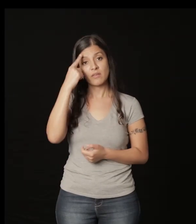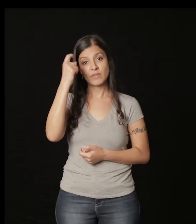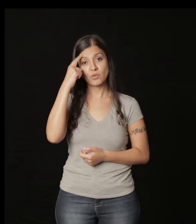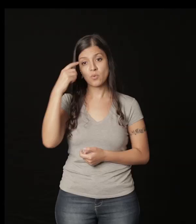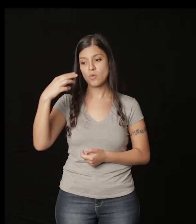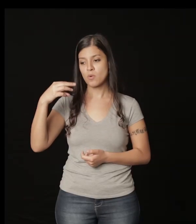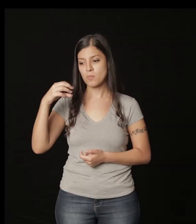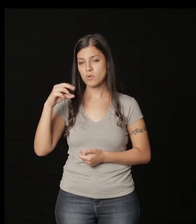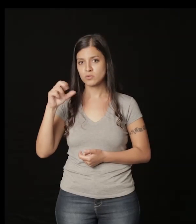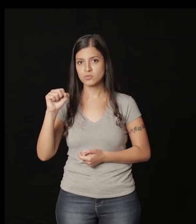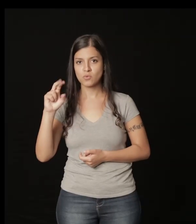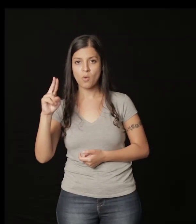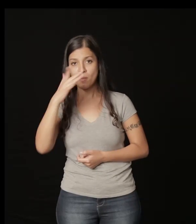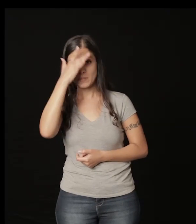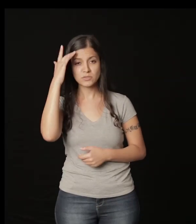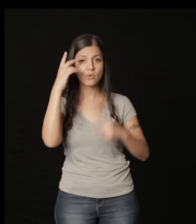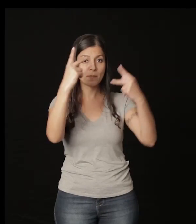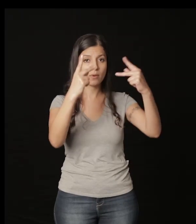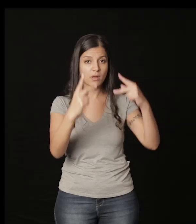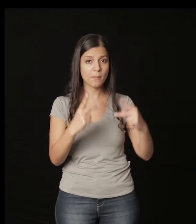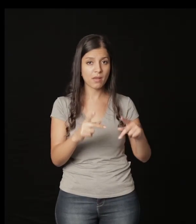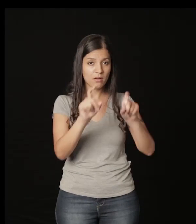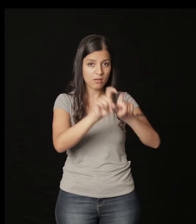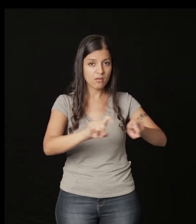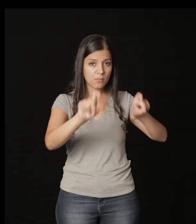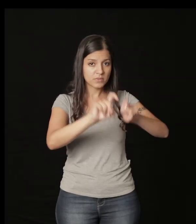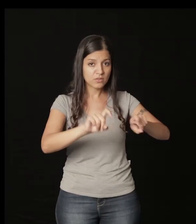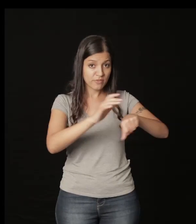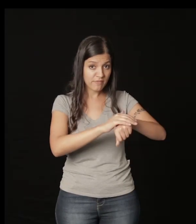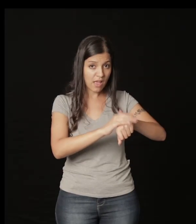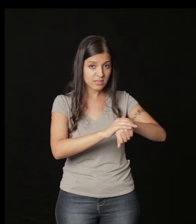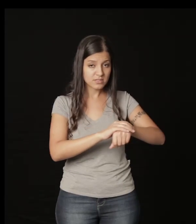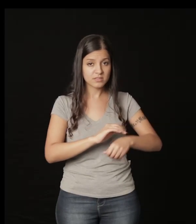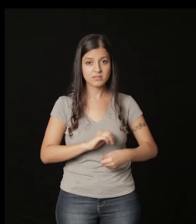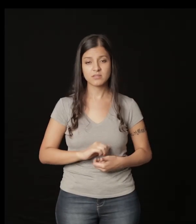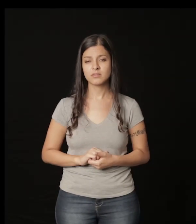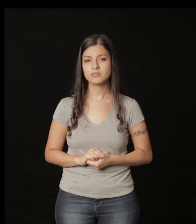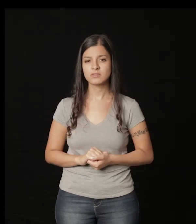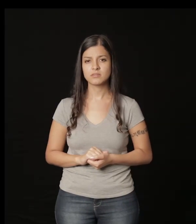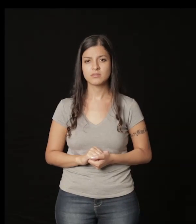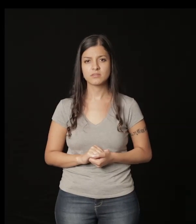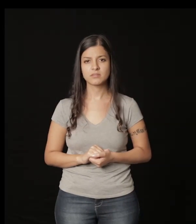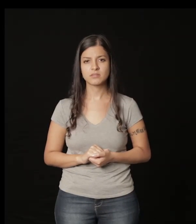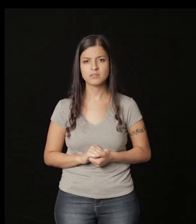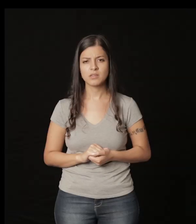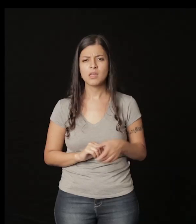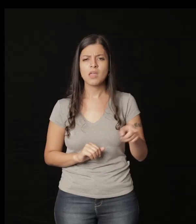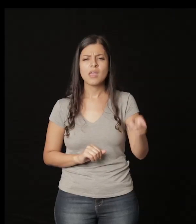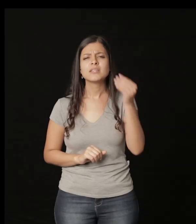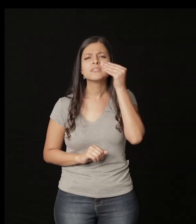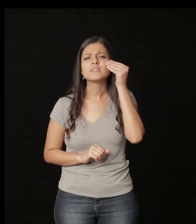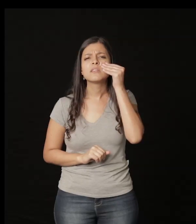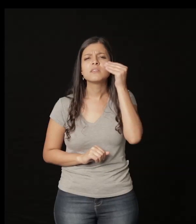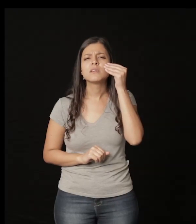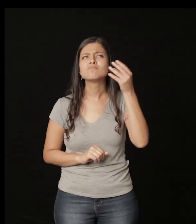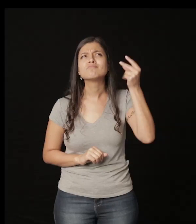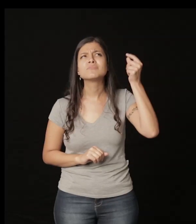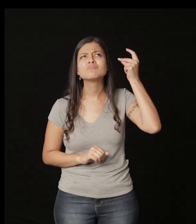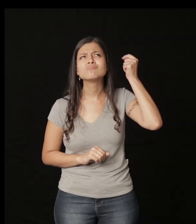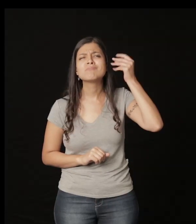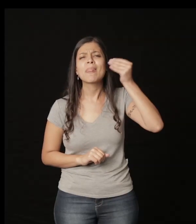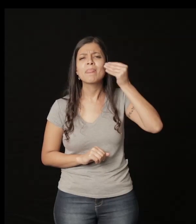It's been invented in Moscow, in Russia, by computer programmers who have been struggling with how to